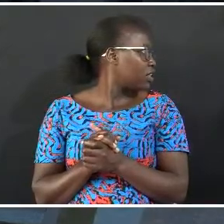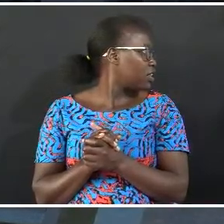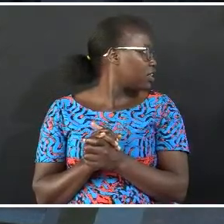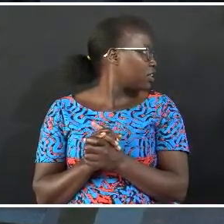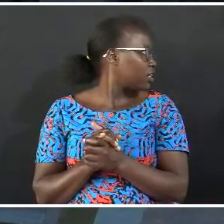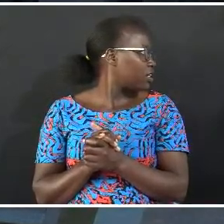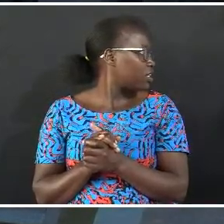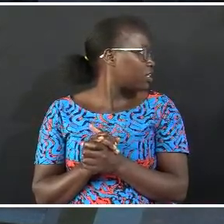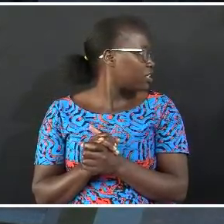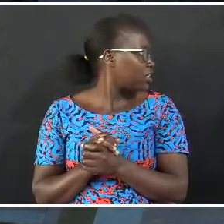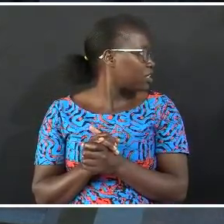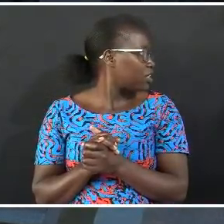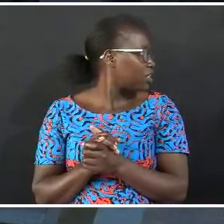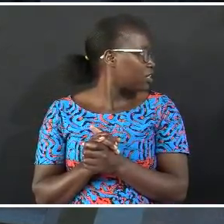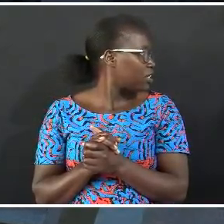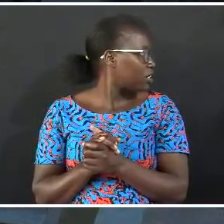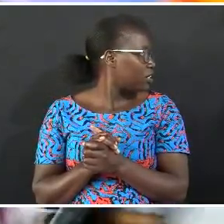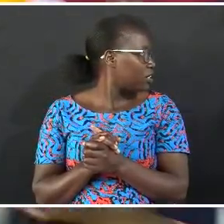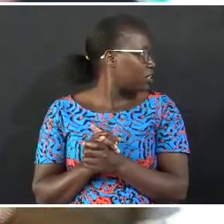Yes. Priscilla.